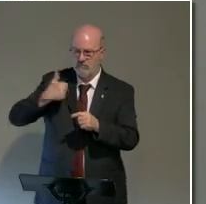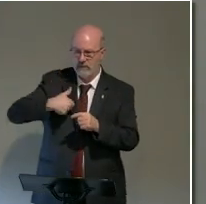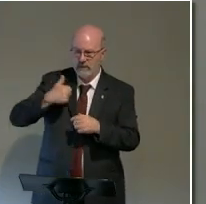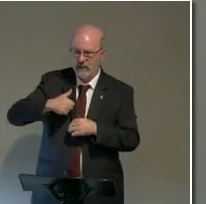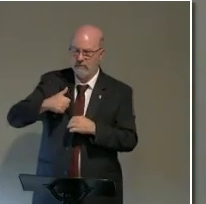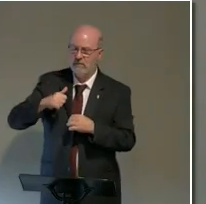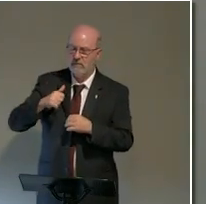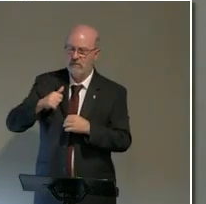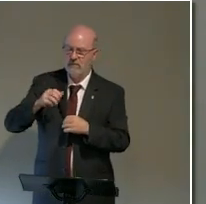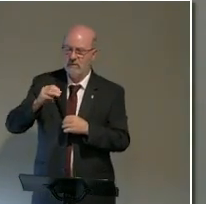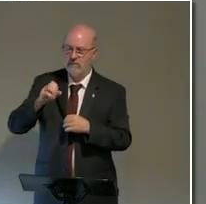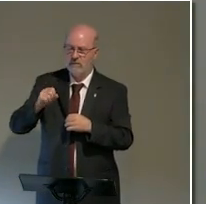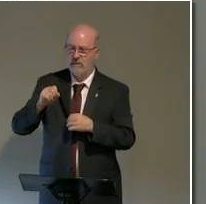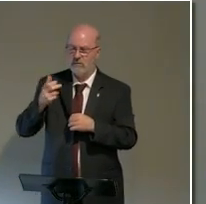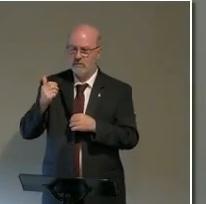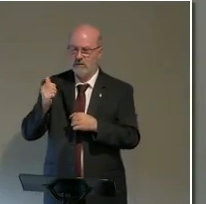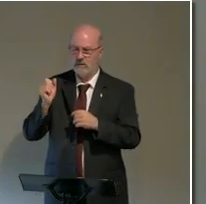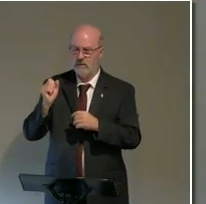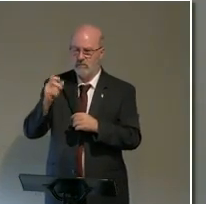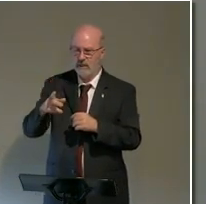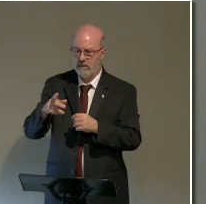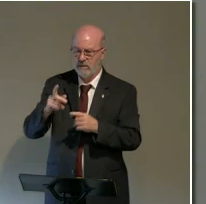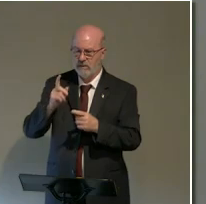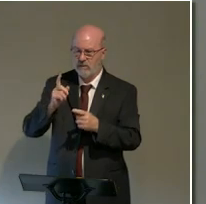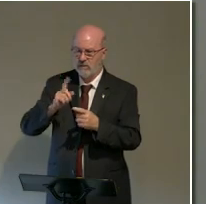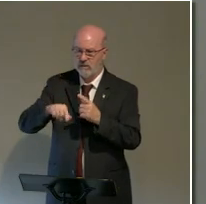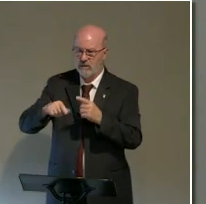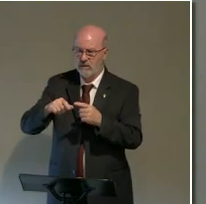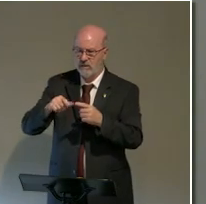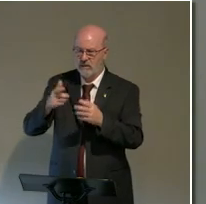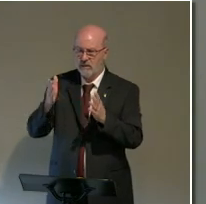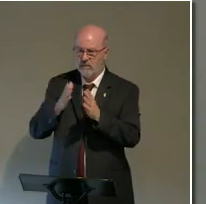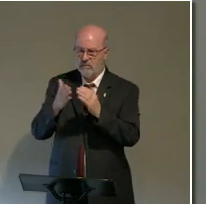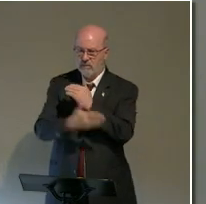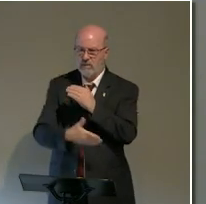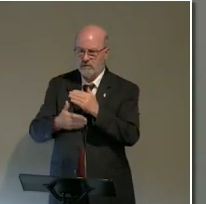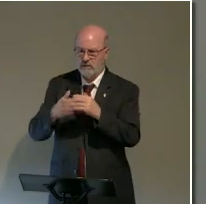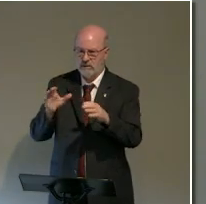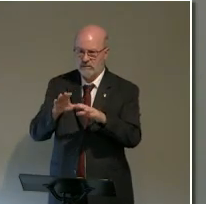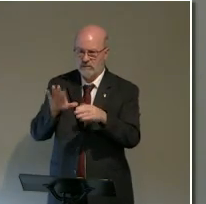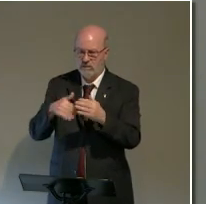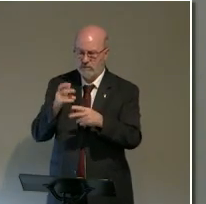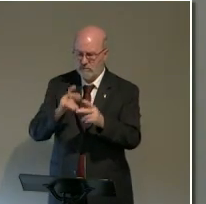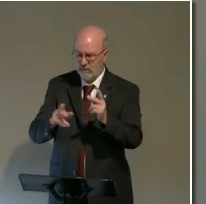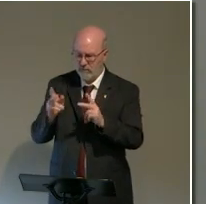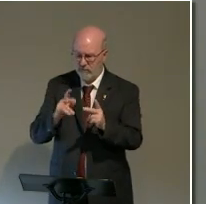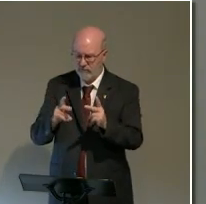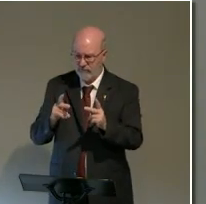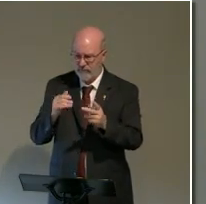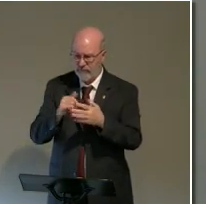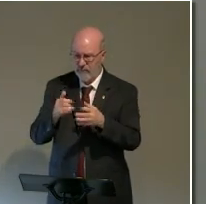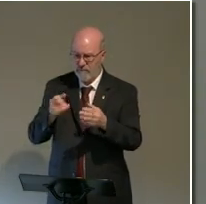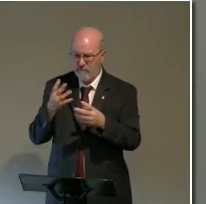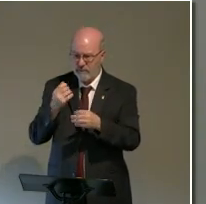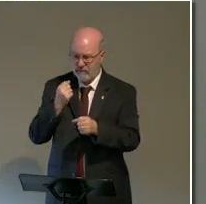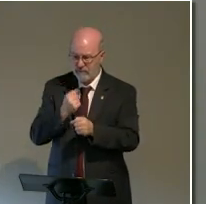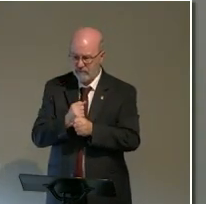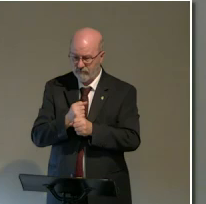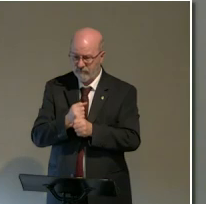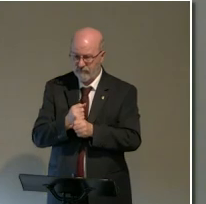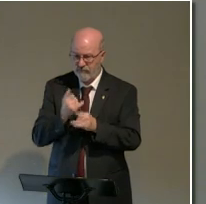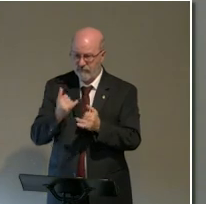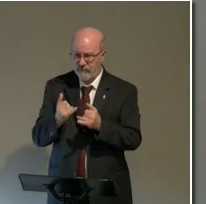is a big one, and then they get deported back to El Salvador, and poor small country of El Salvador had to deal with these people. And that happened for years and years and years.